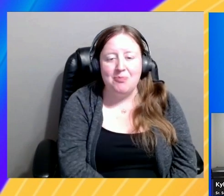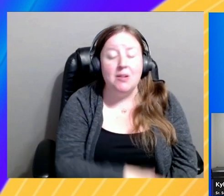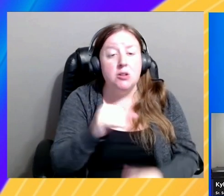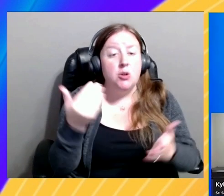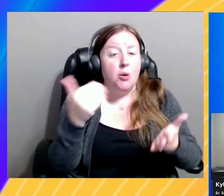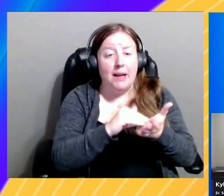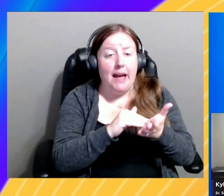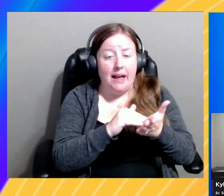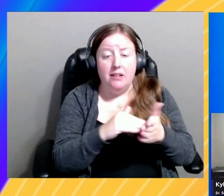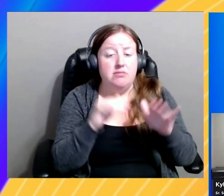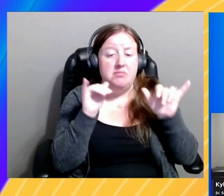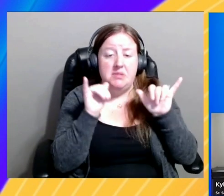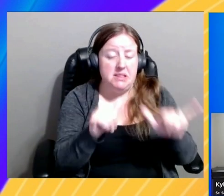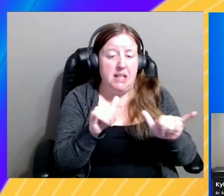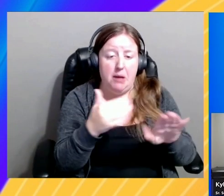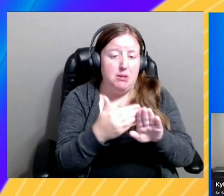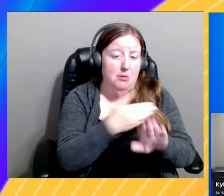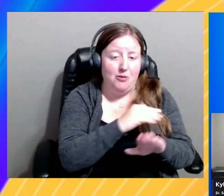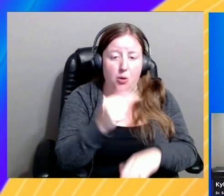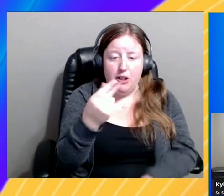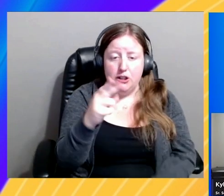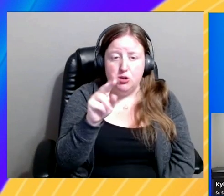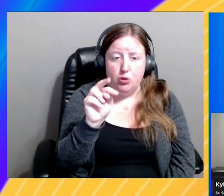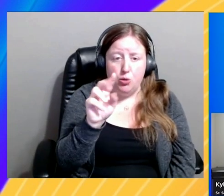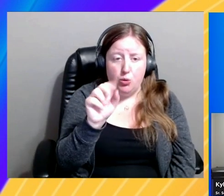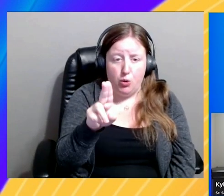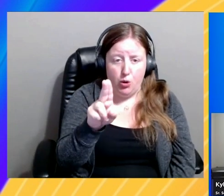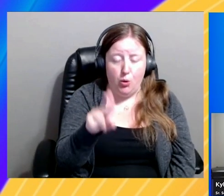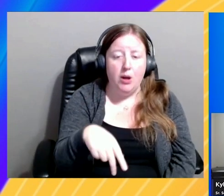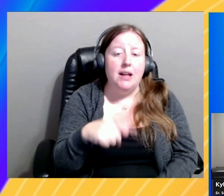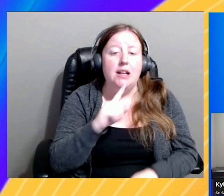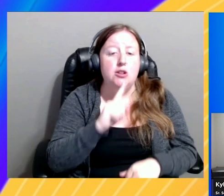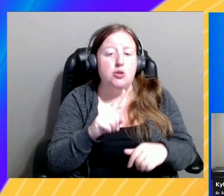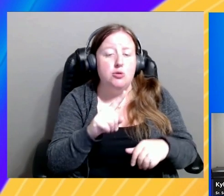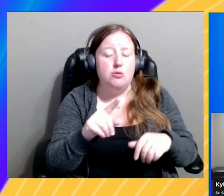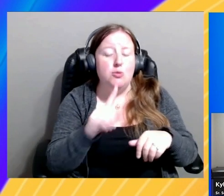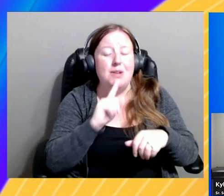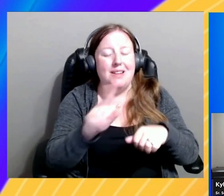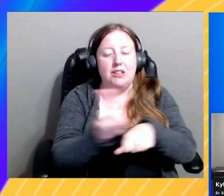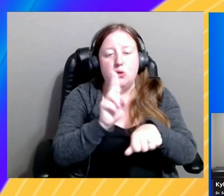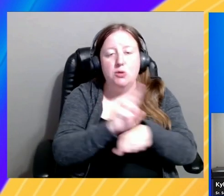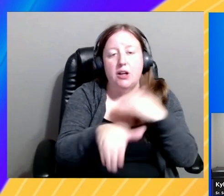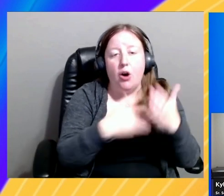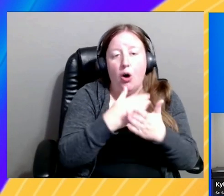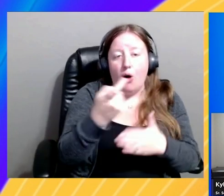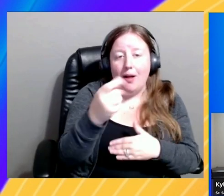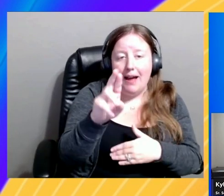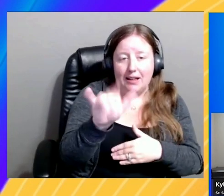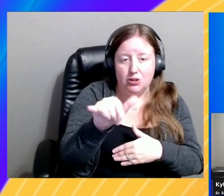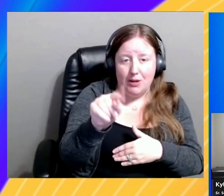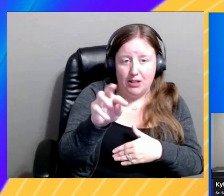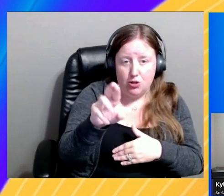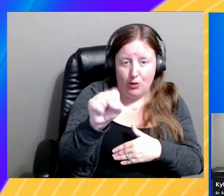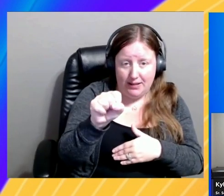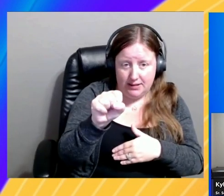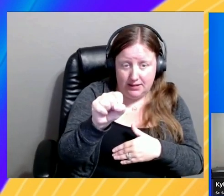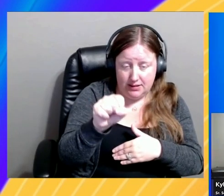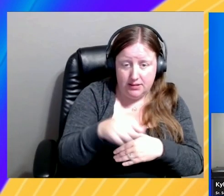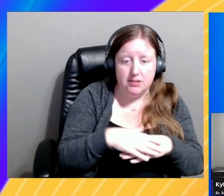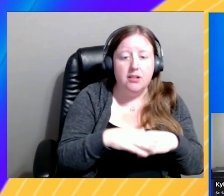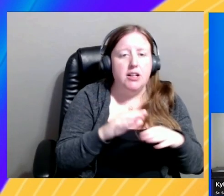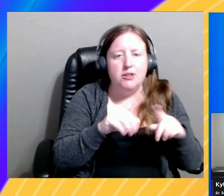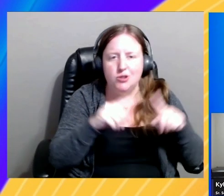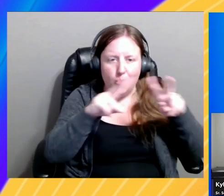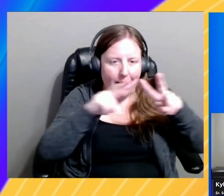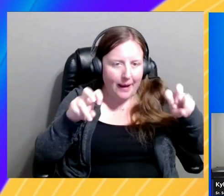same kind of story as DevOps Guru. This is taking in all your X-ray traces And behind the scenes, it's going to analyze them and try